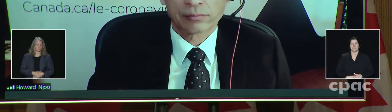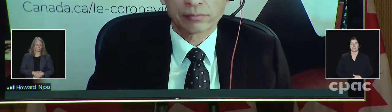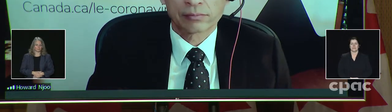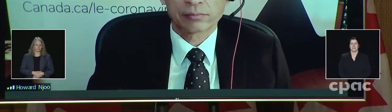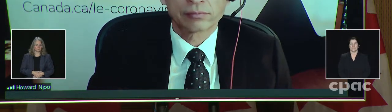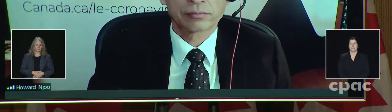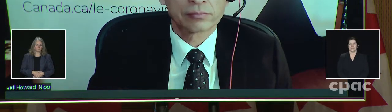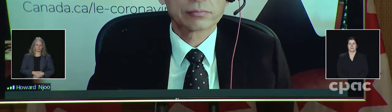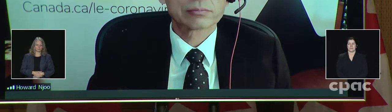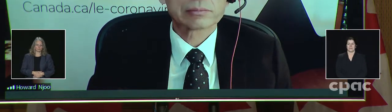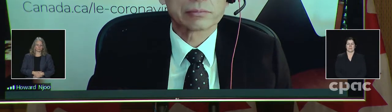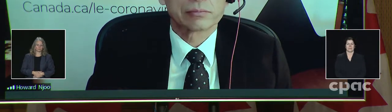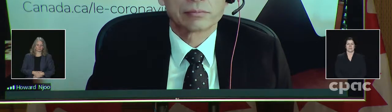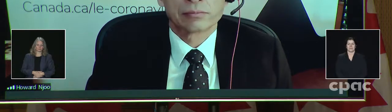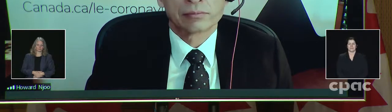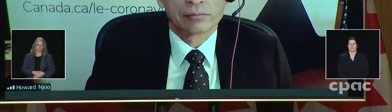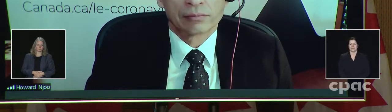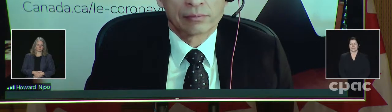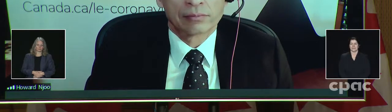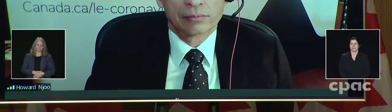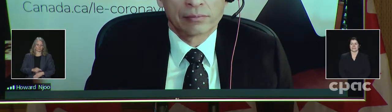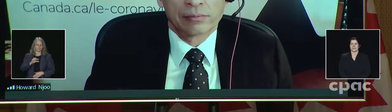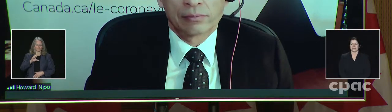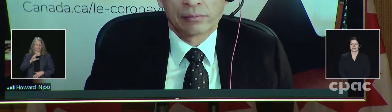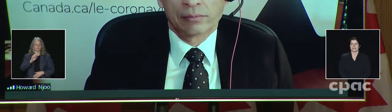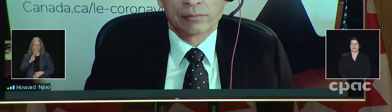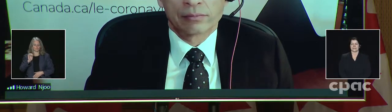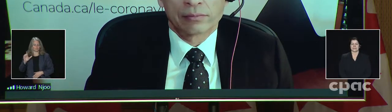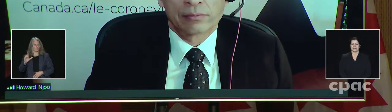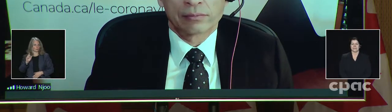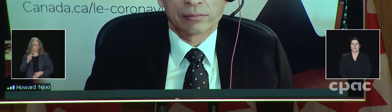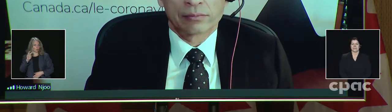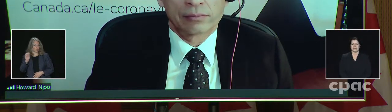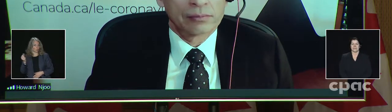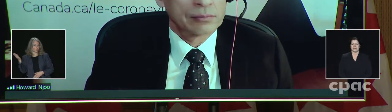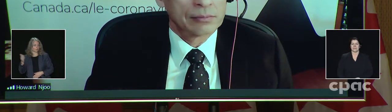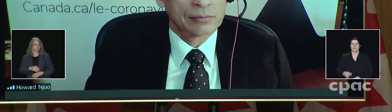Certainly. The next question is from Jimmy Morasha from Global News. Please go ahead.